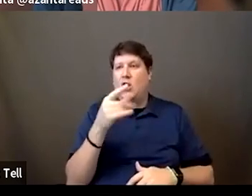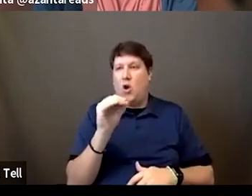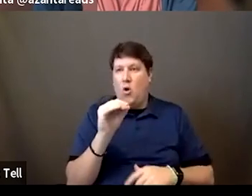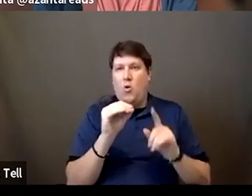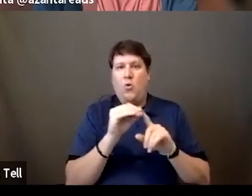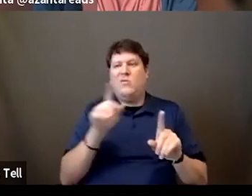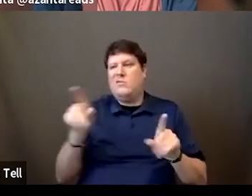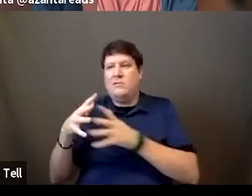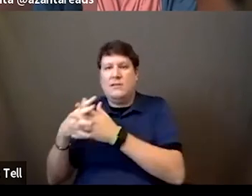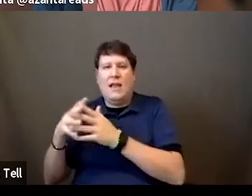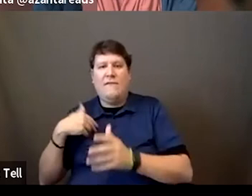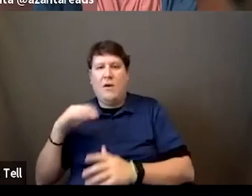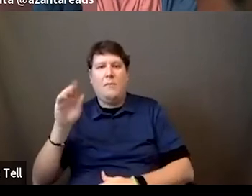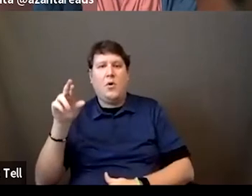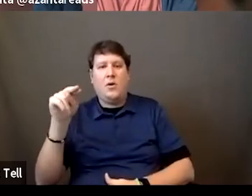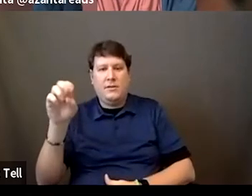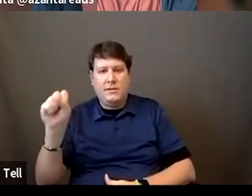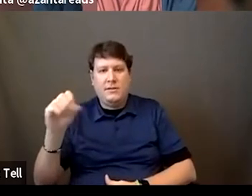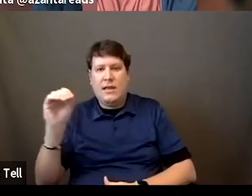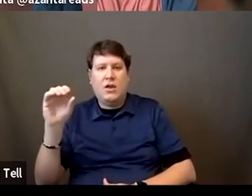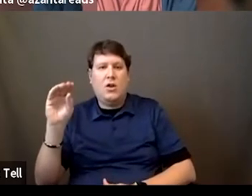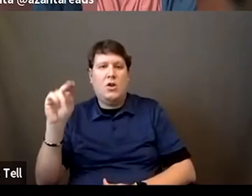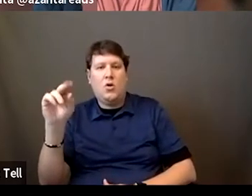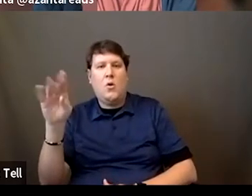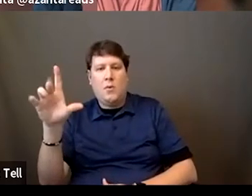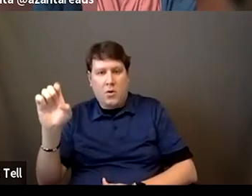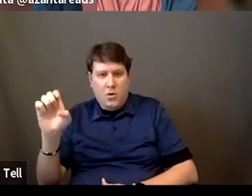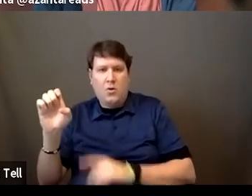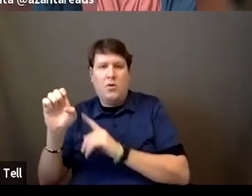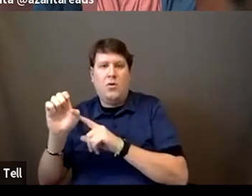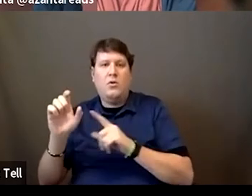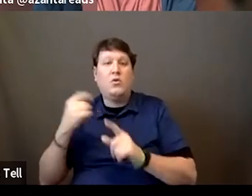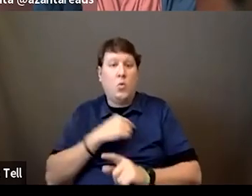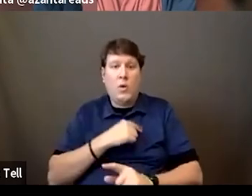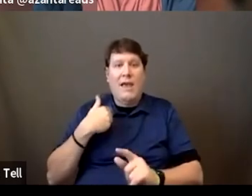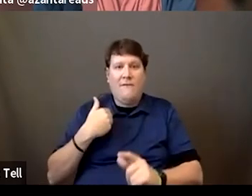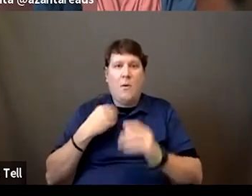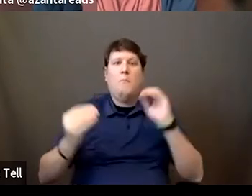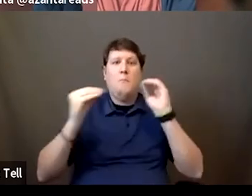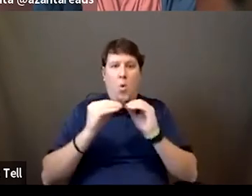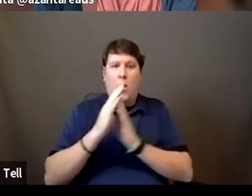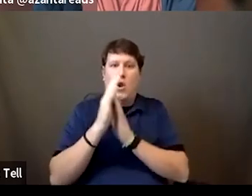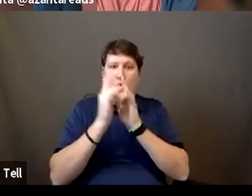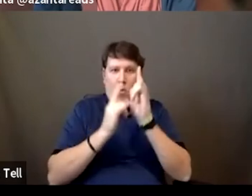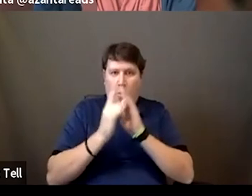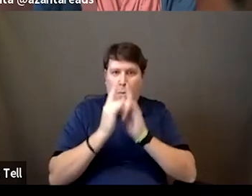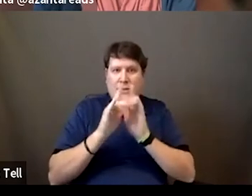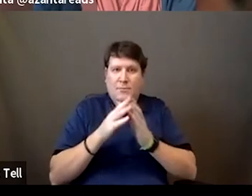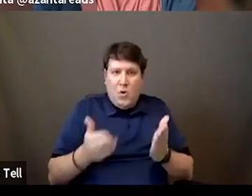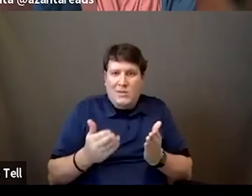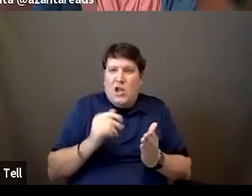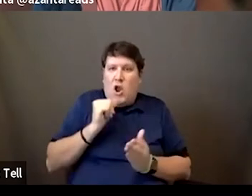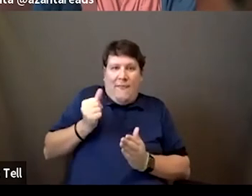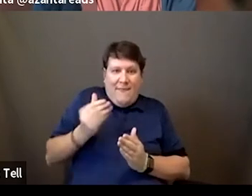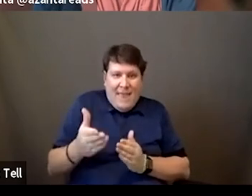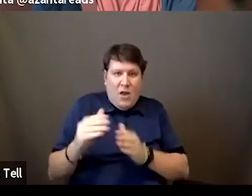of BookTok, more and more dark romance or romance that typically you don't find at bookstores are